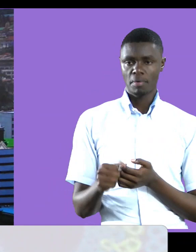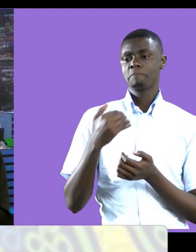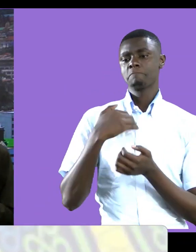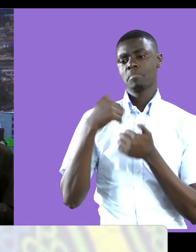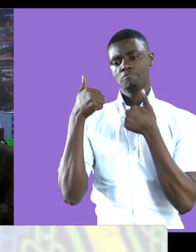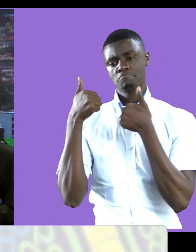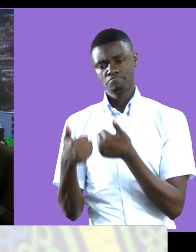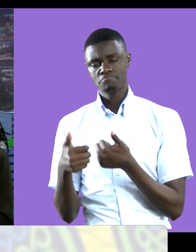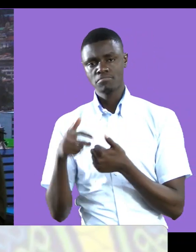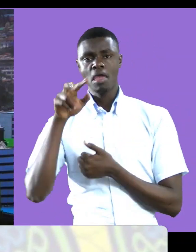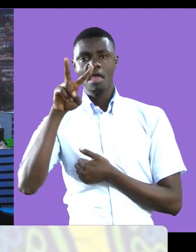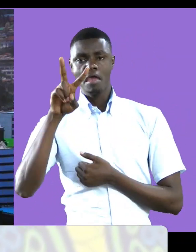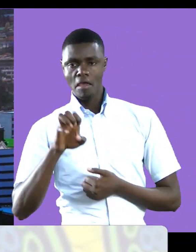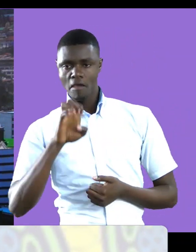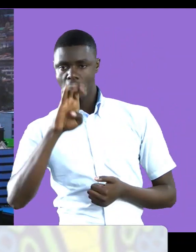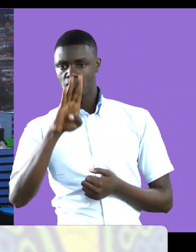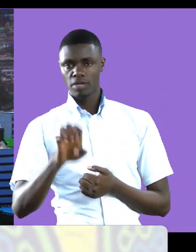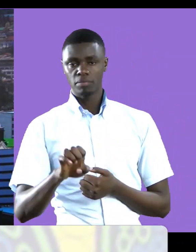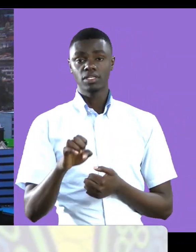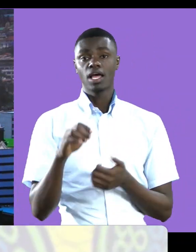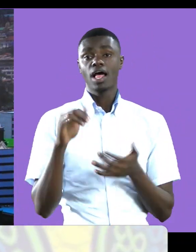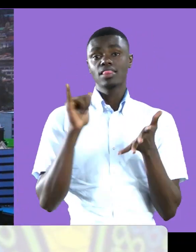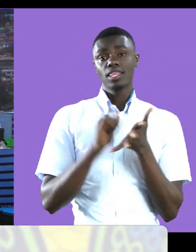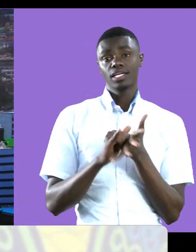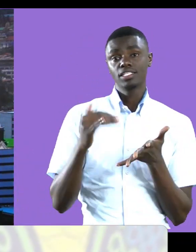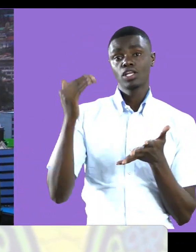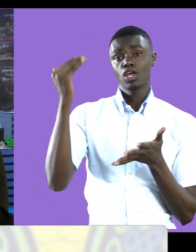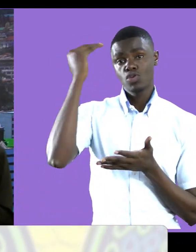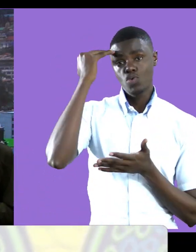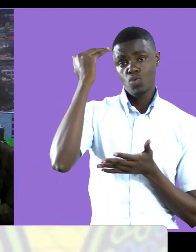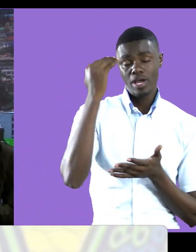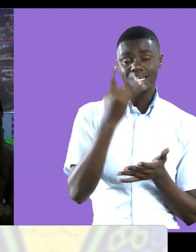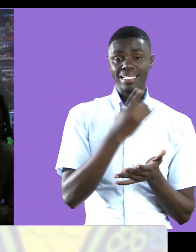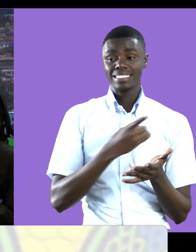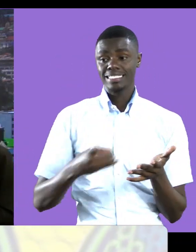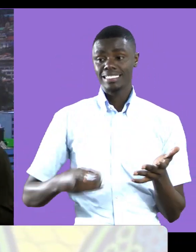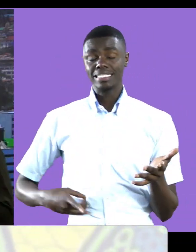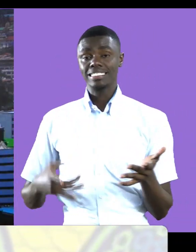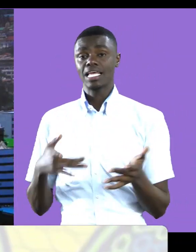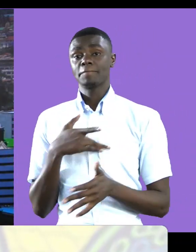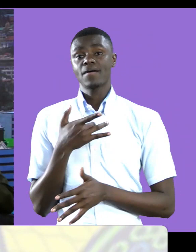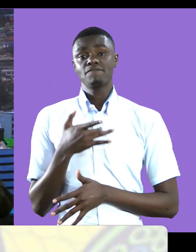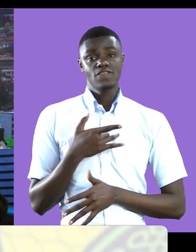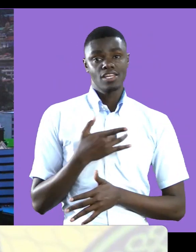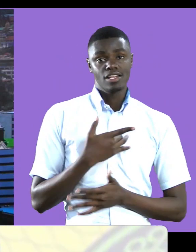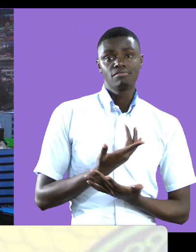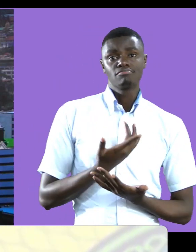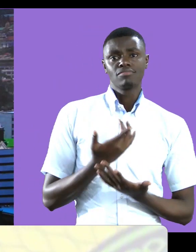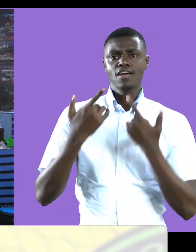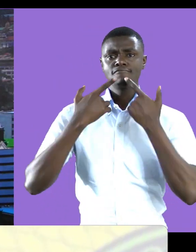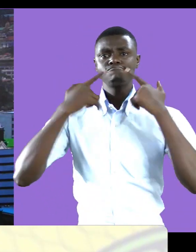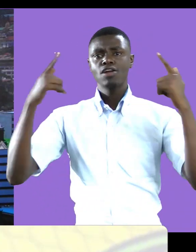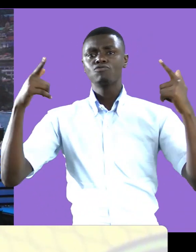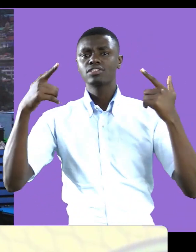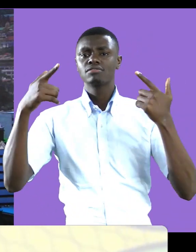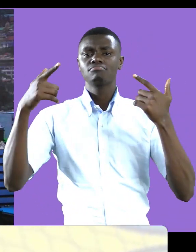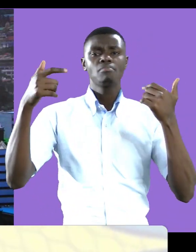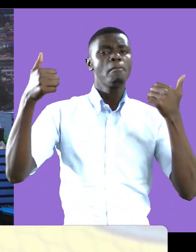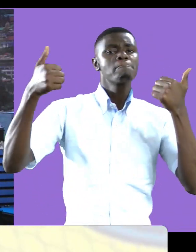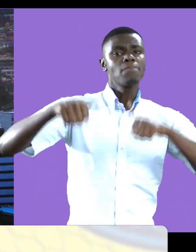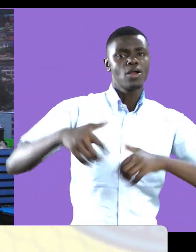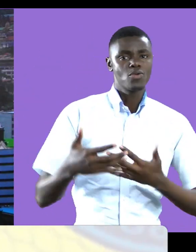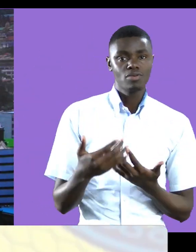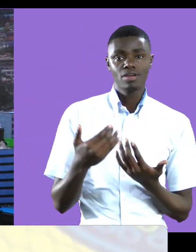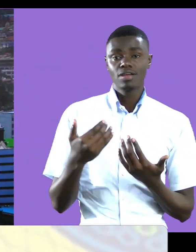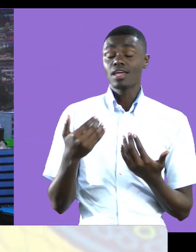Vibes are... I'm trying to come here, you know, it's a December mood. It is a December mood. Do you announce my room mzuri? Yes. Unajua kuna nyo mei,